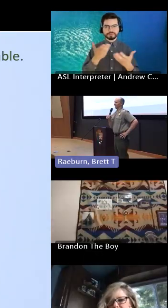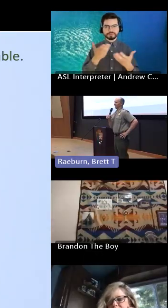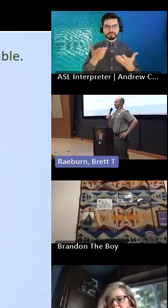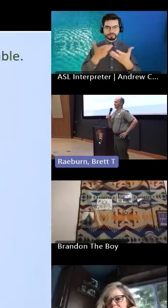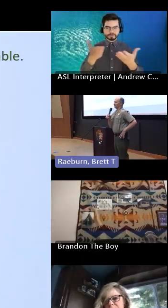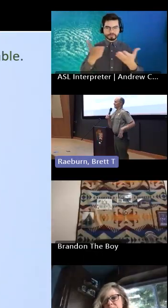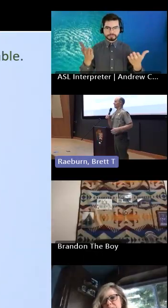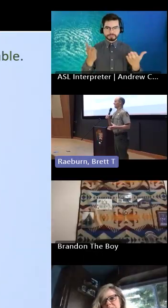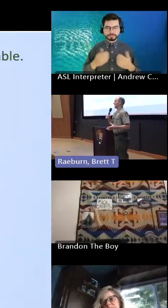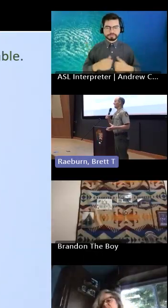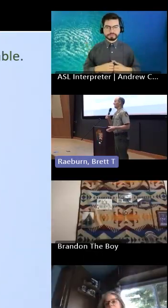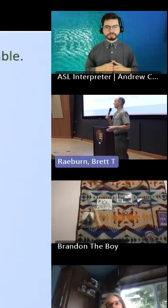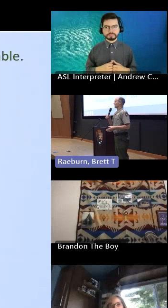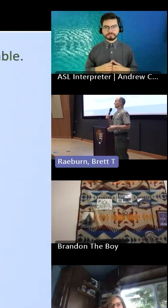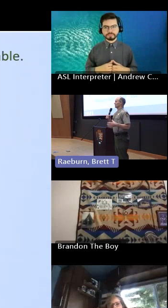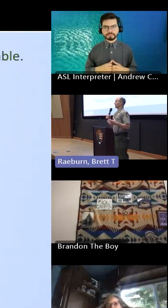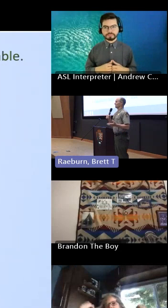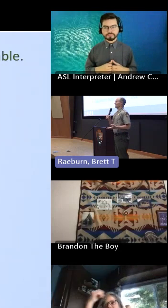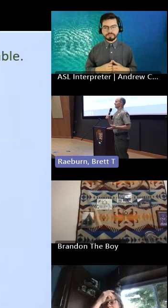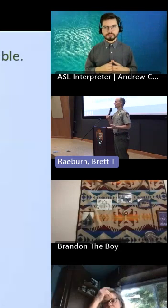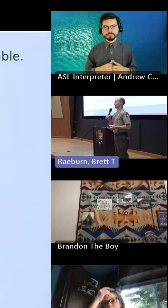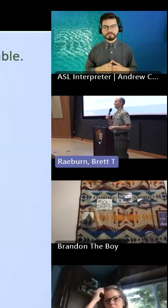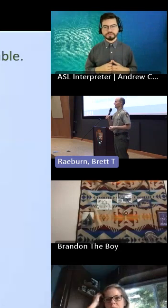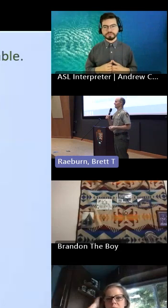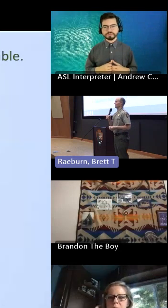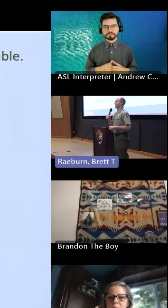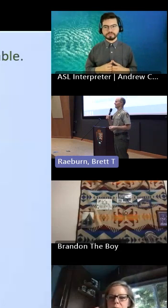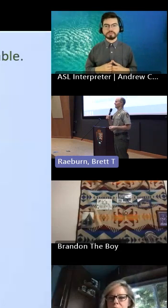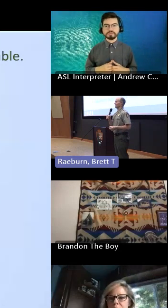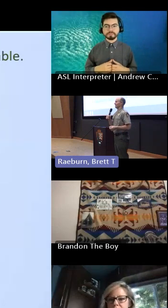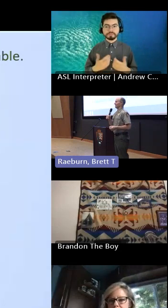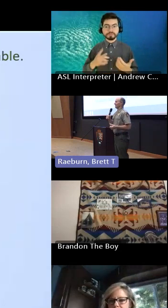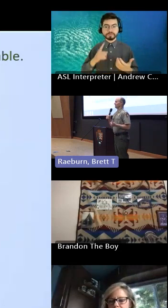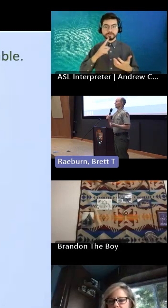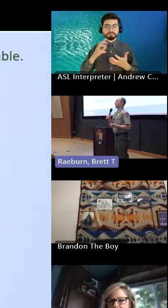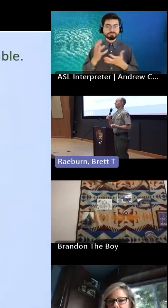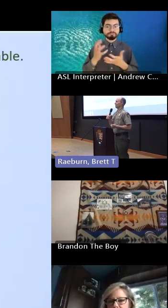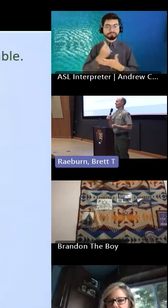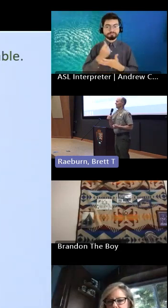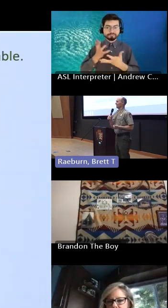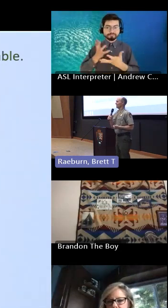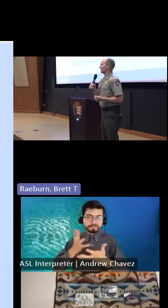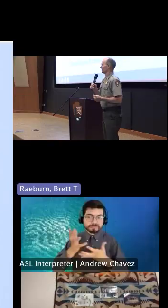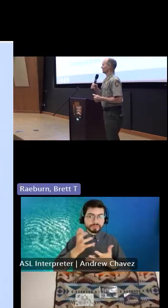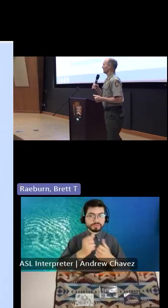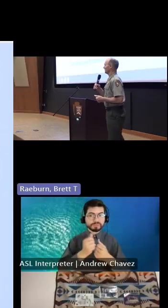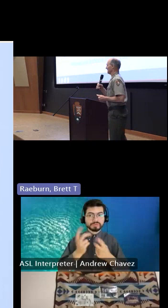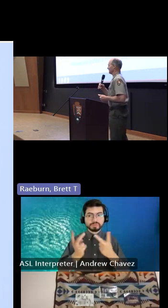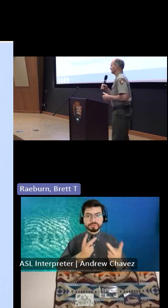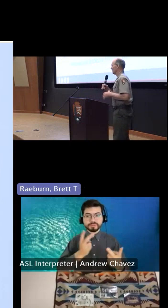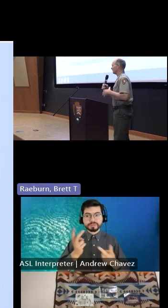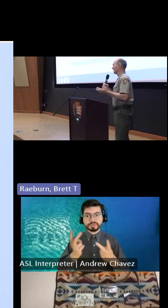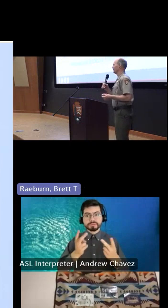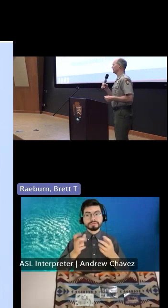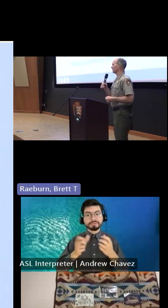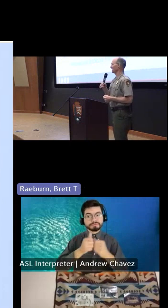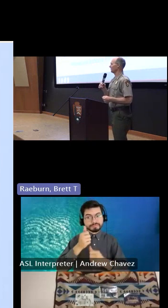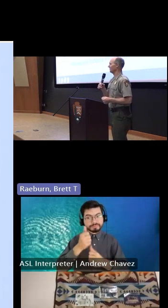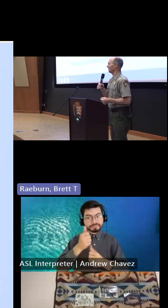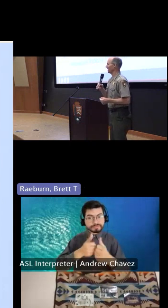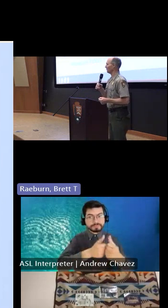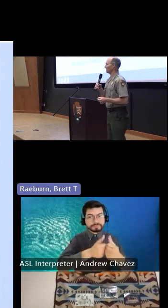to talk with a lot of visitors, enjoy some time in the park, and each of you here, I know, has your own story about how you got